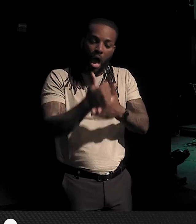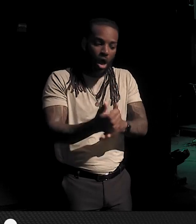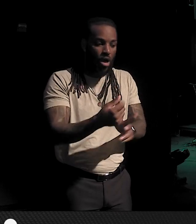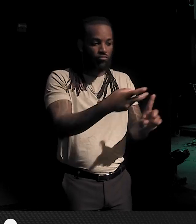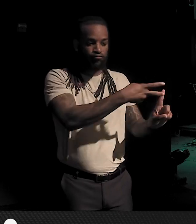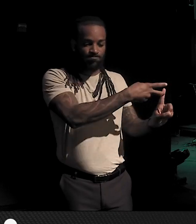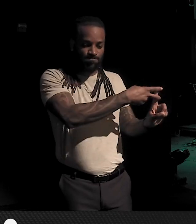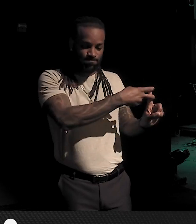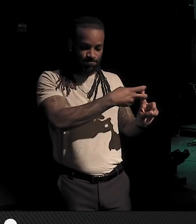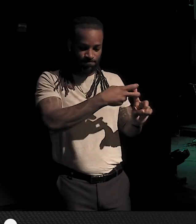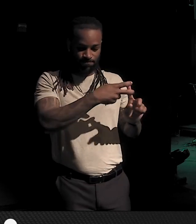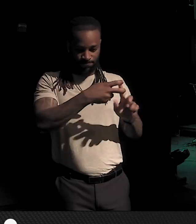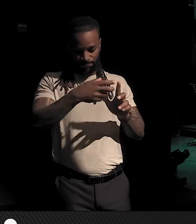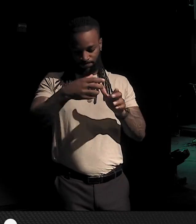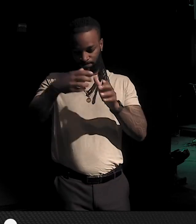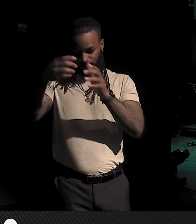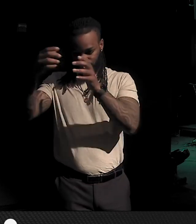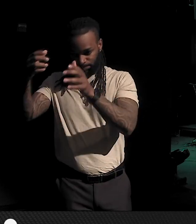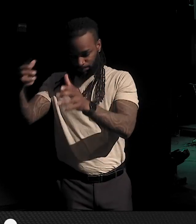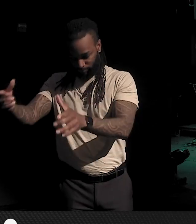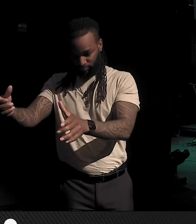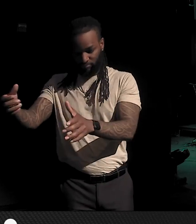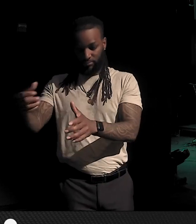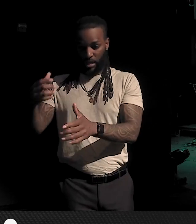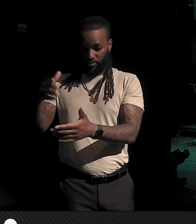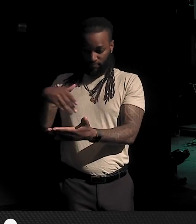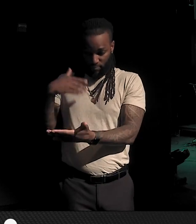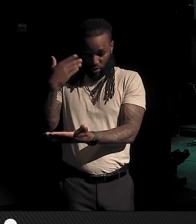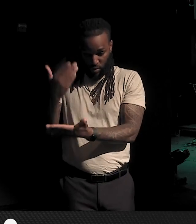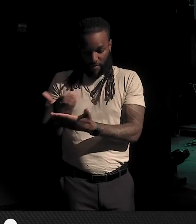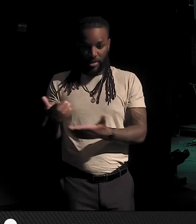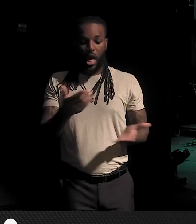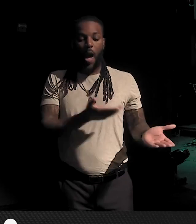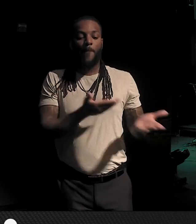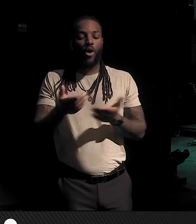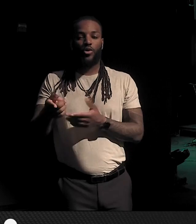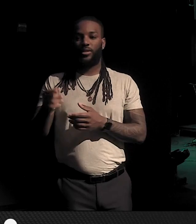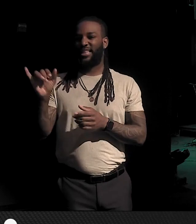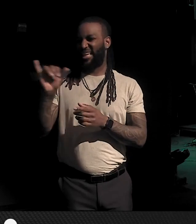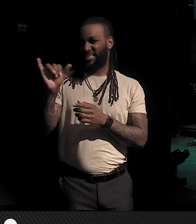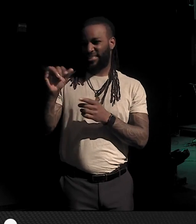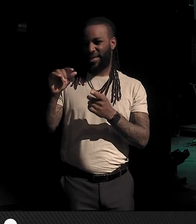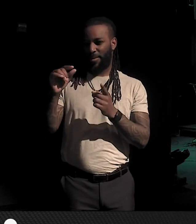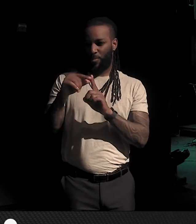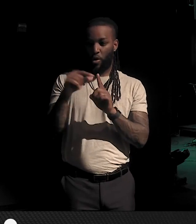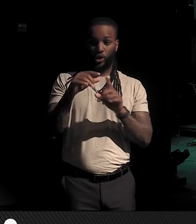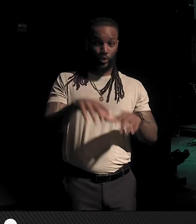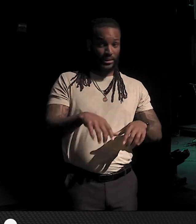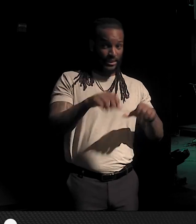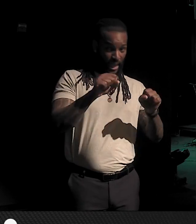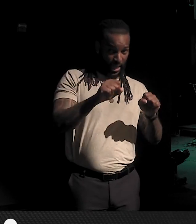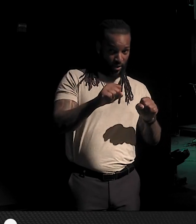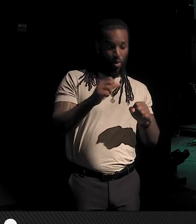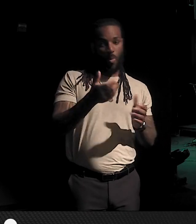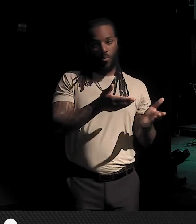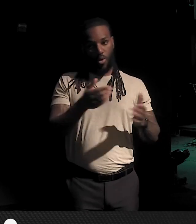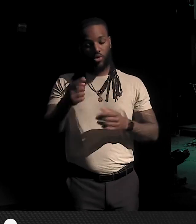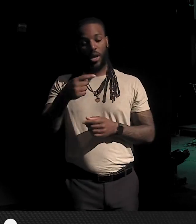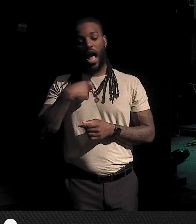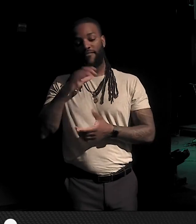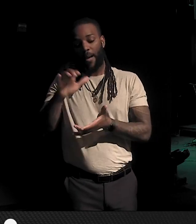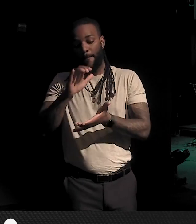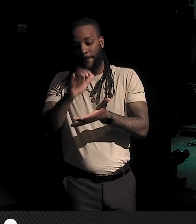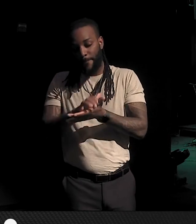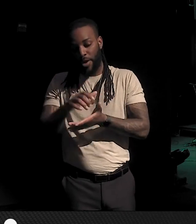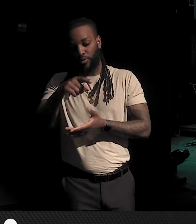on eagle's wings, and I brought you, that's that same verb in Hebrew, to take or to marry, I've married you